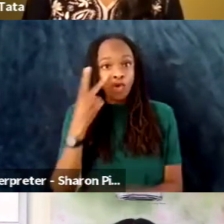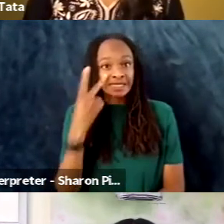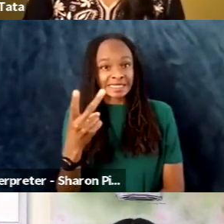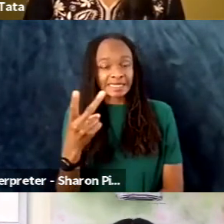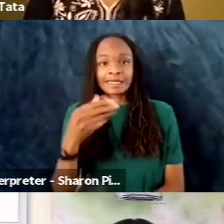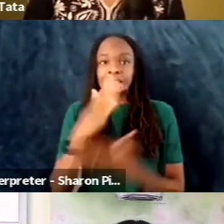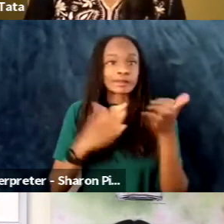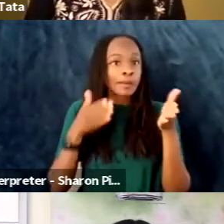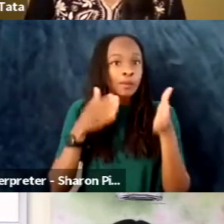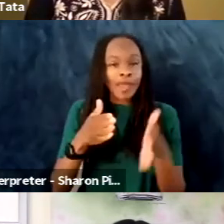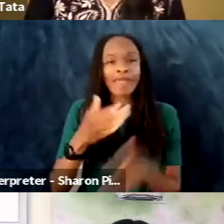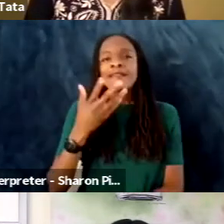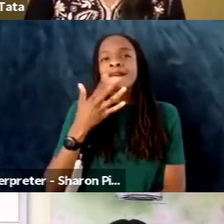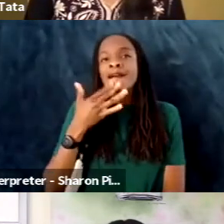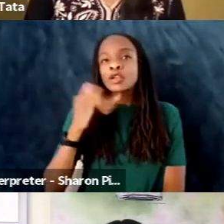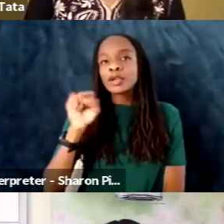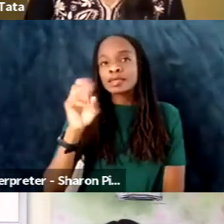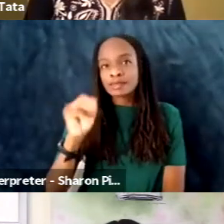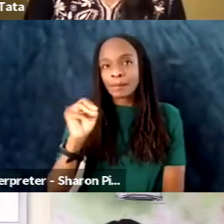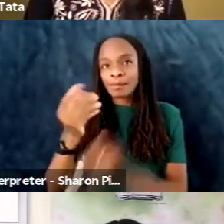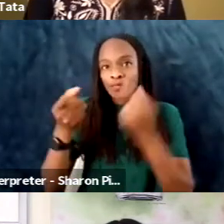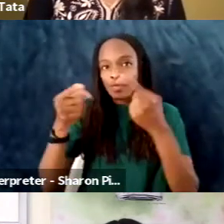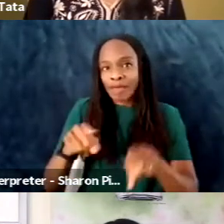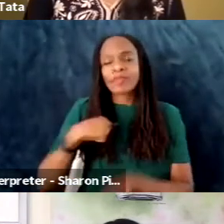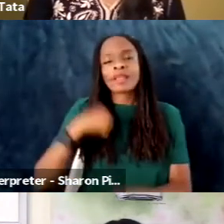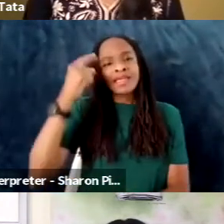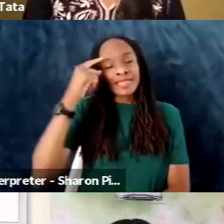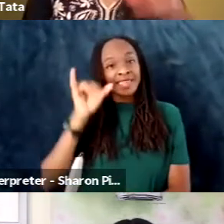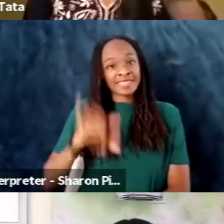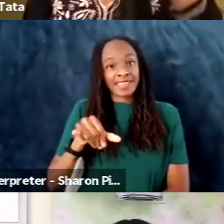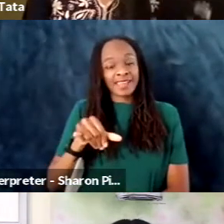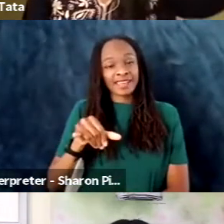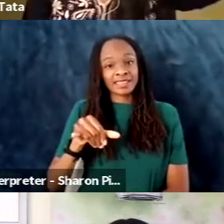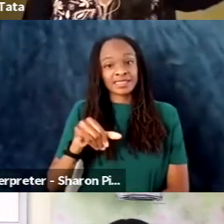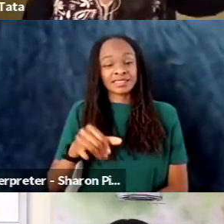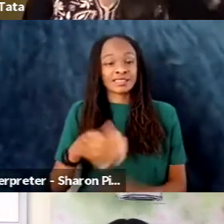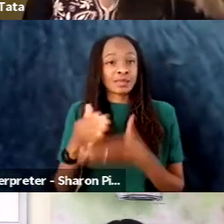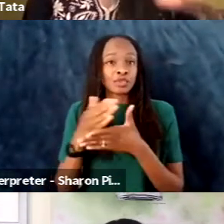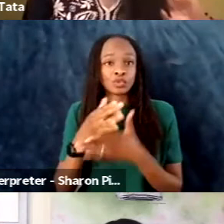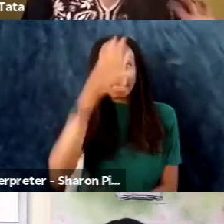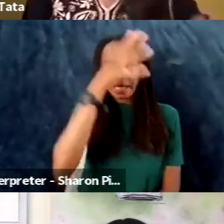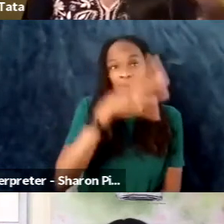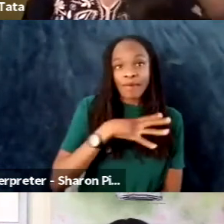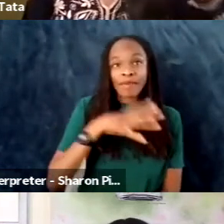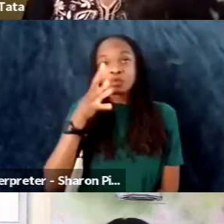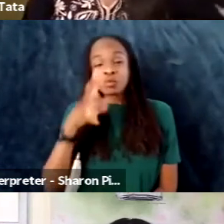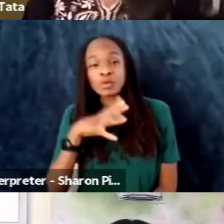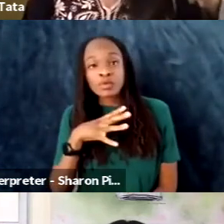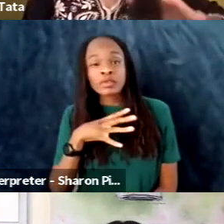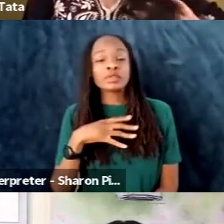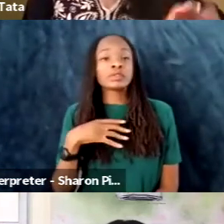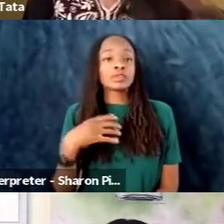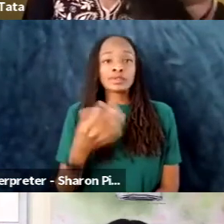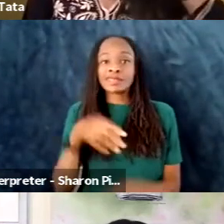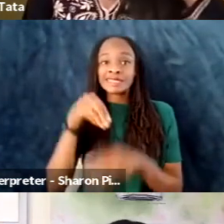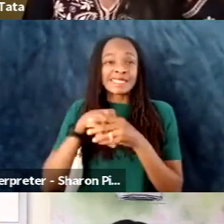or form of colorism manifesting, and I think this is something that exists between males and females in every, like I said, in every